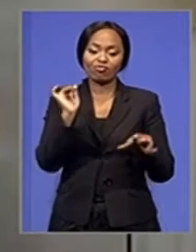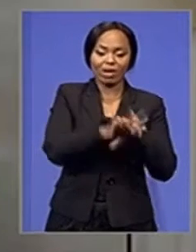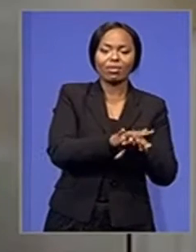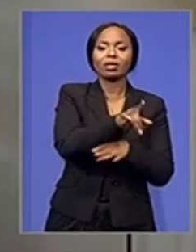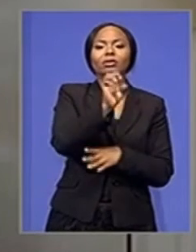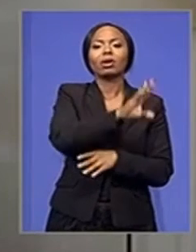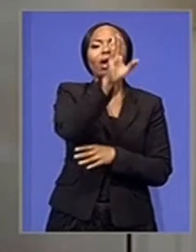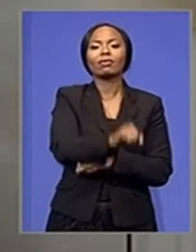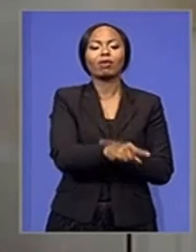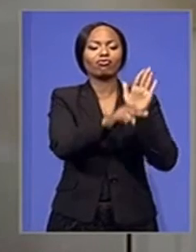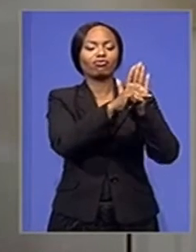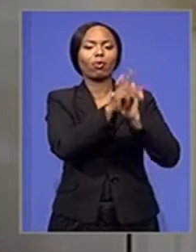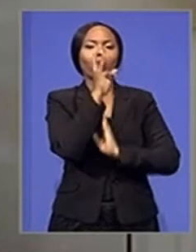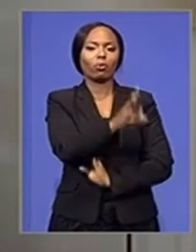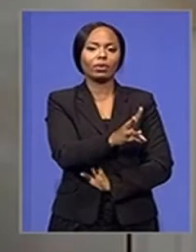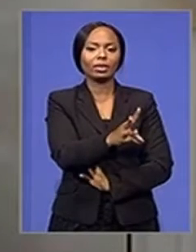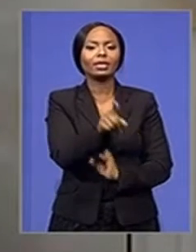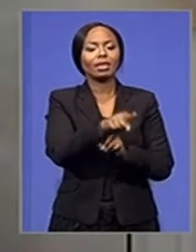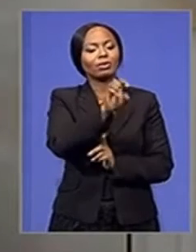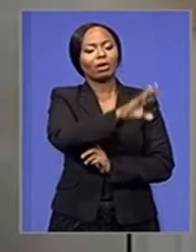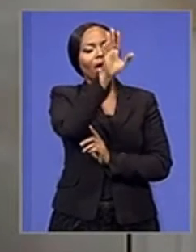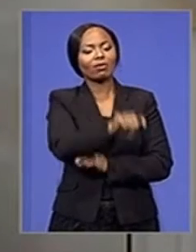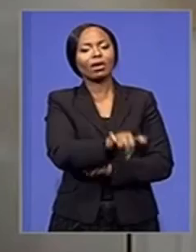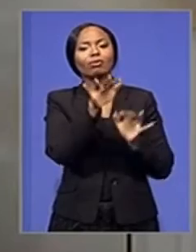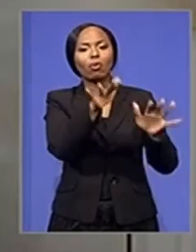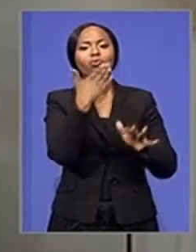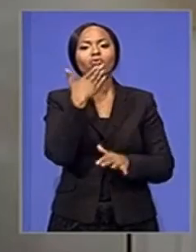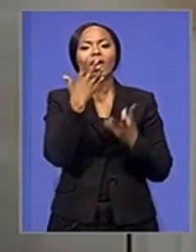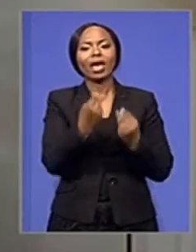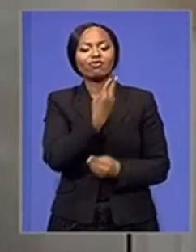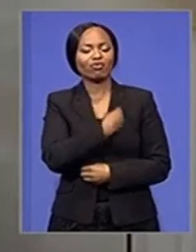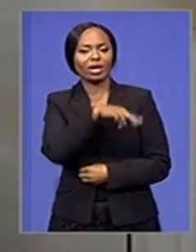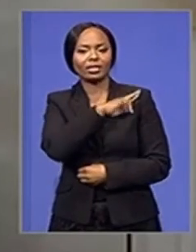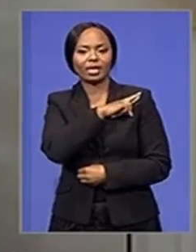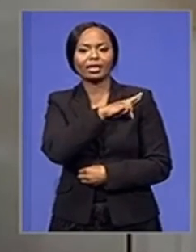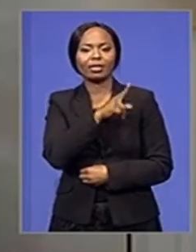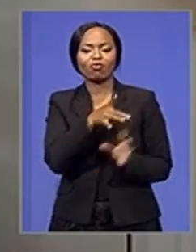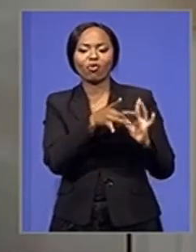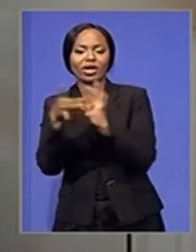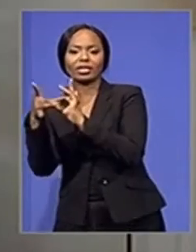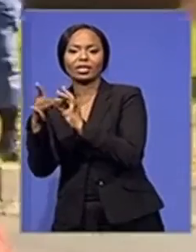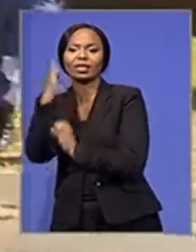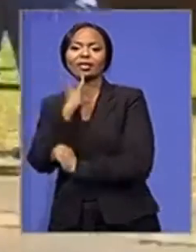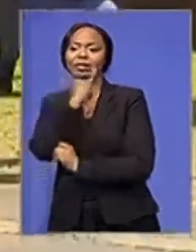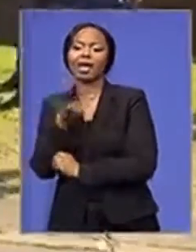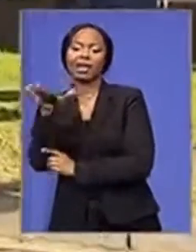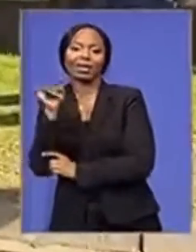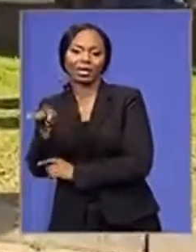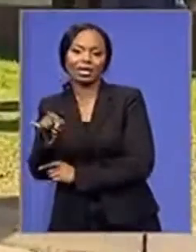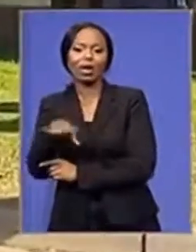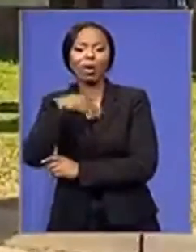Africa and South Africans who have a spiritual and religious connection to Israel and the Holy Land. Ke maPalestina ba